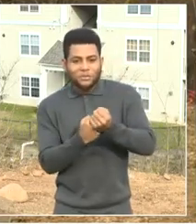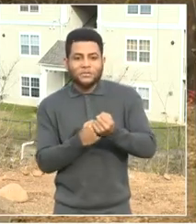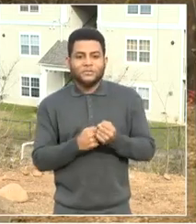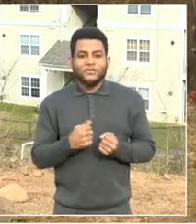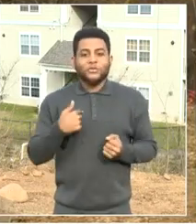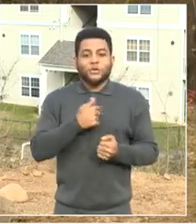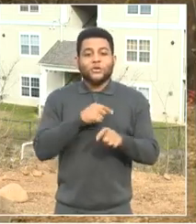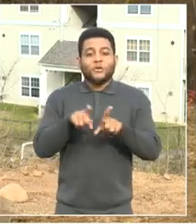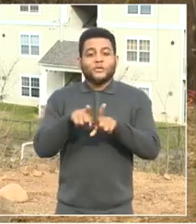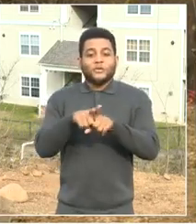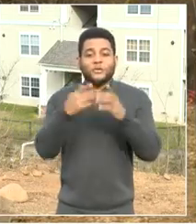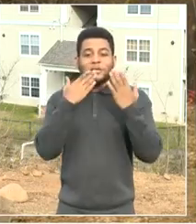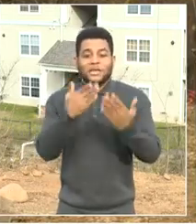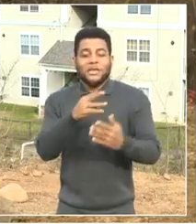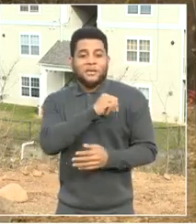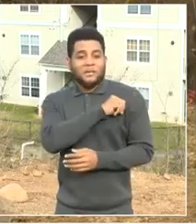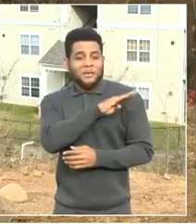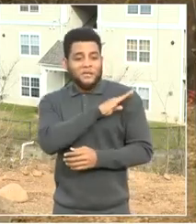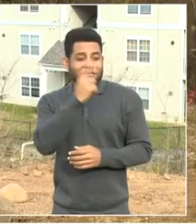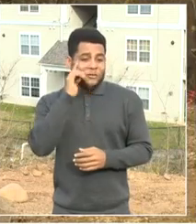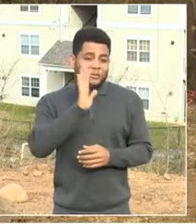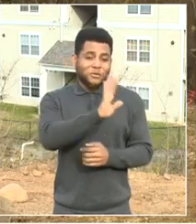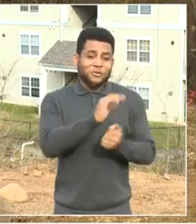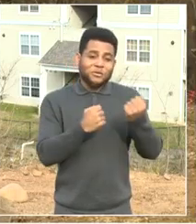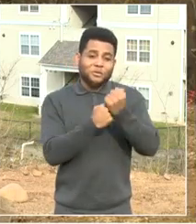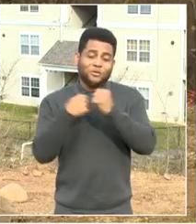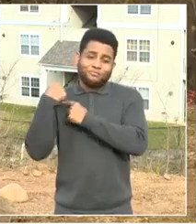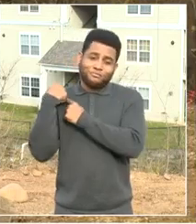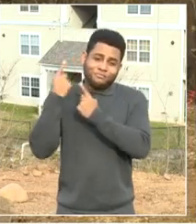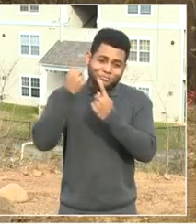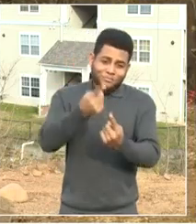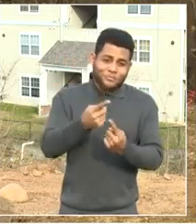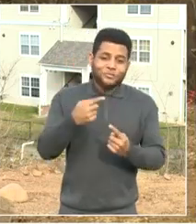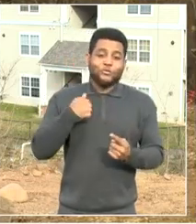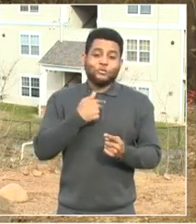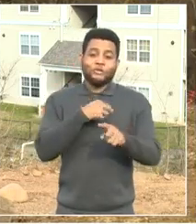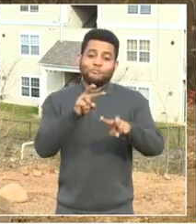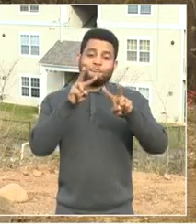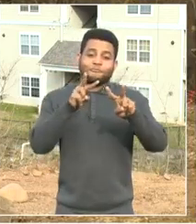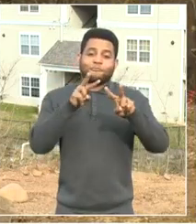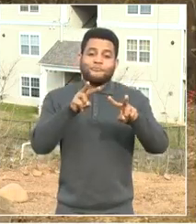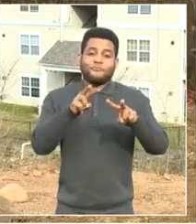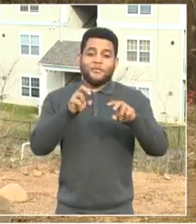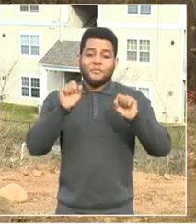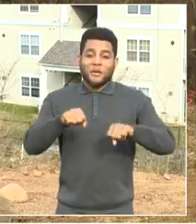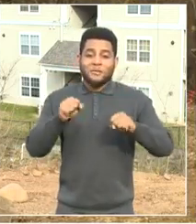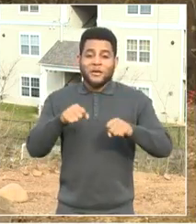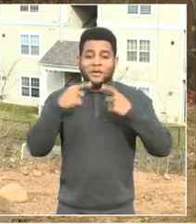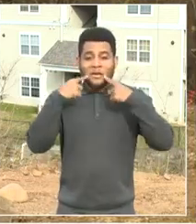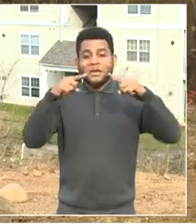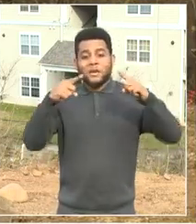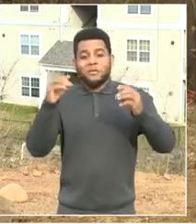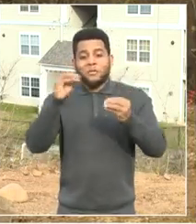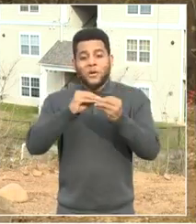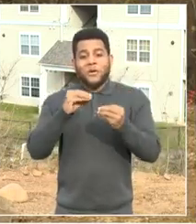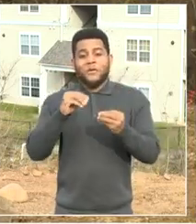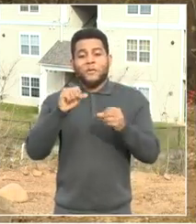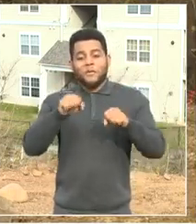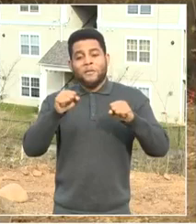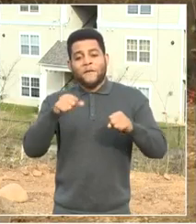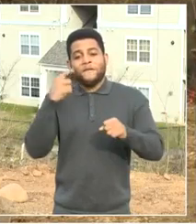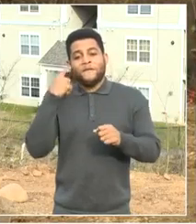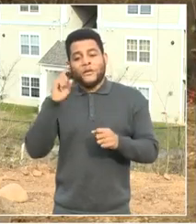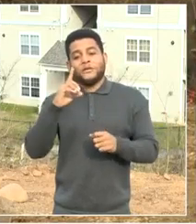at DHCD to accomplish far more, enabling more DC residents to be able to thrive here. Again, Susan and the crew